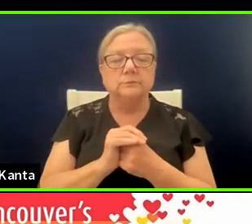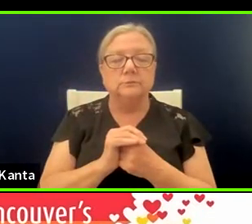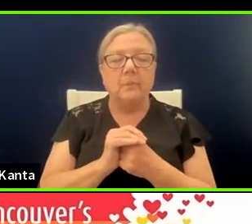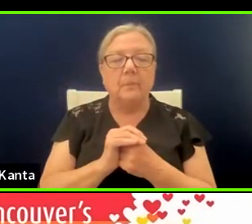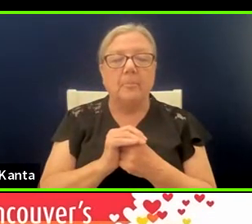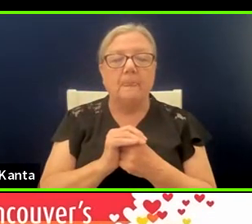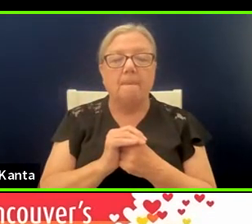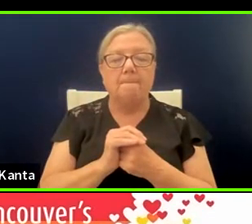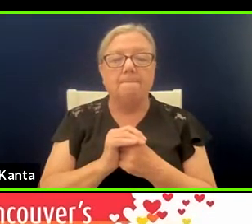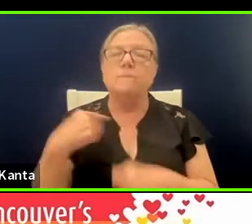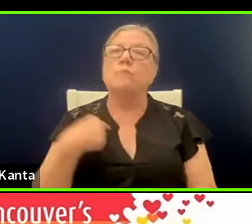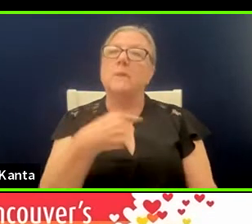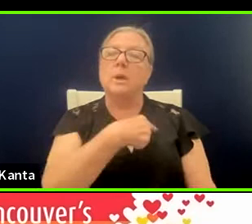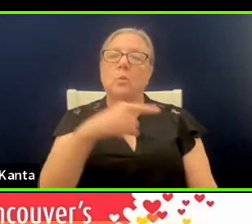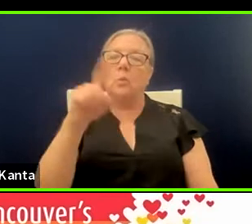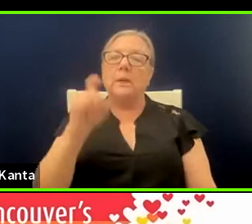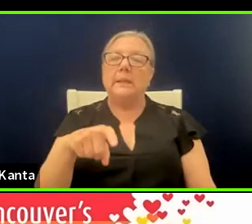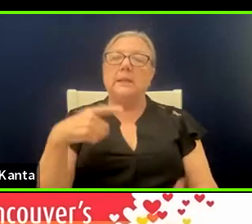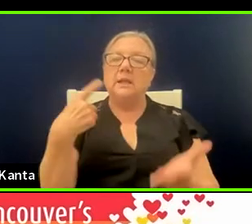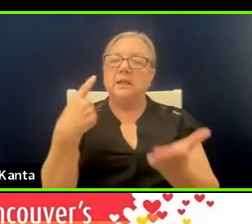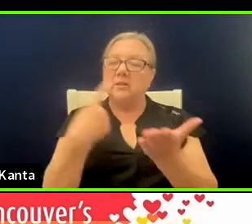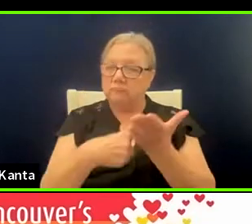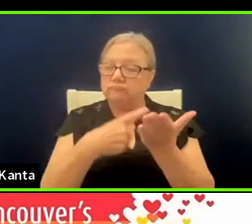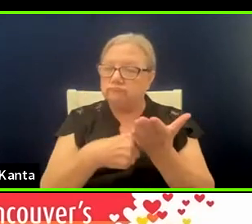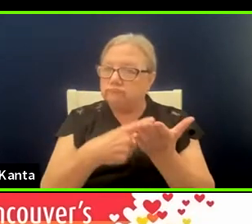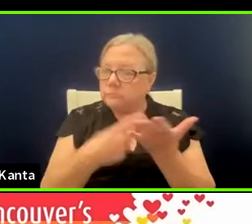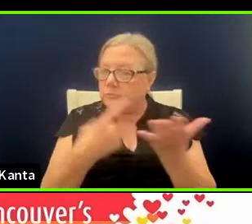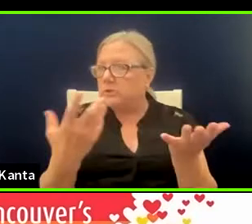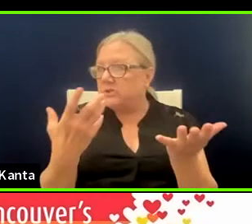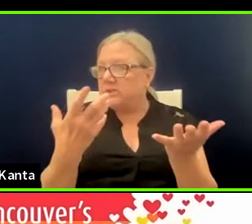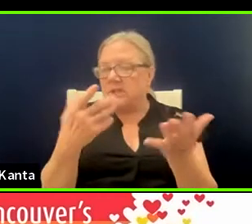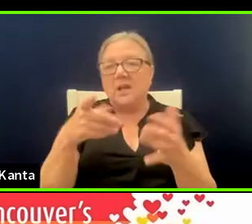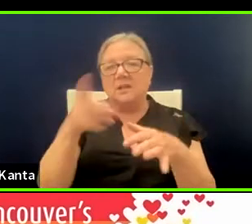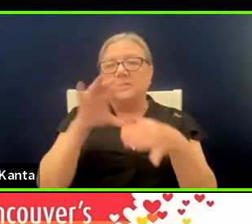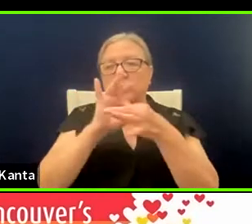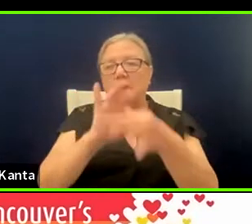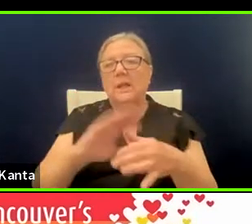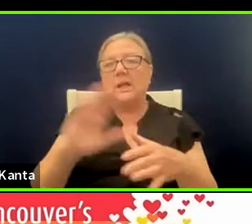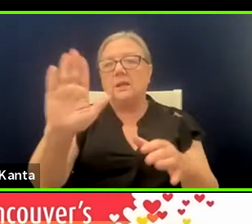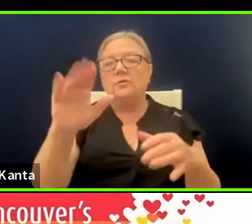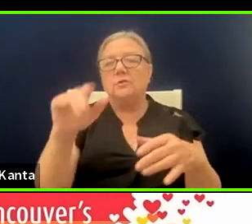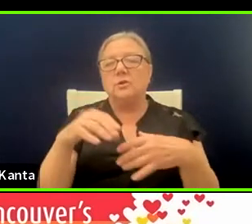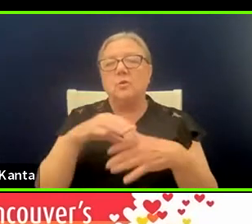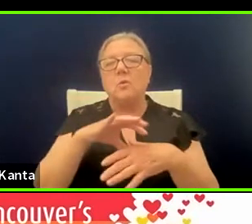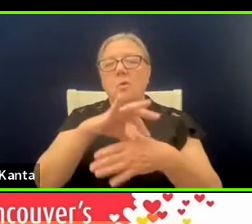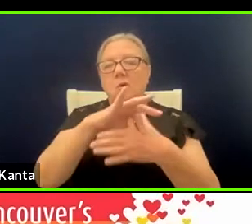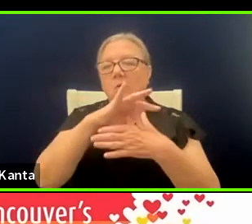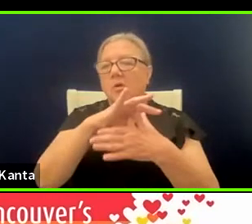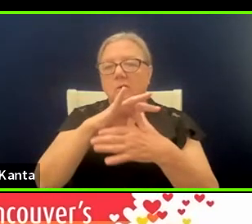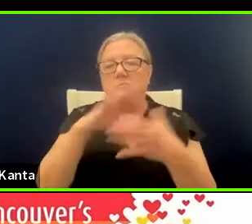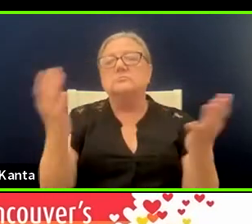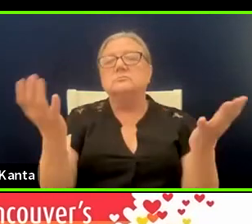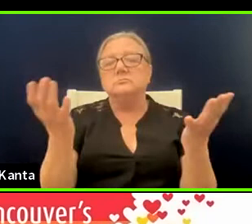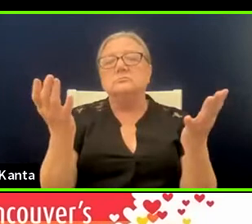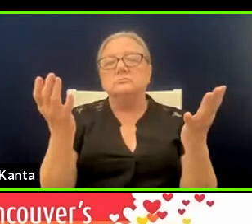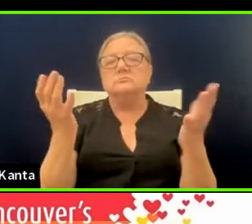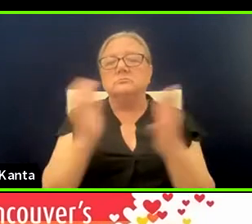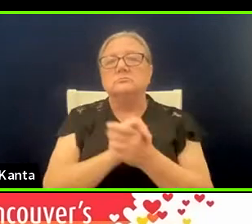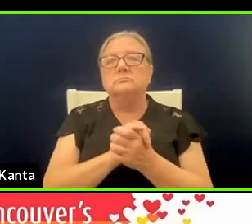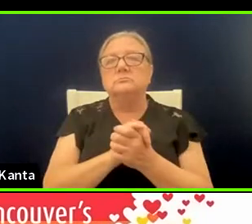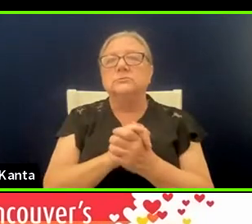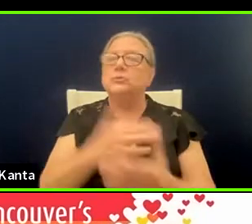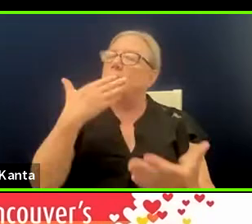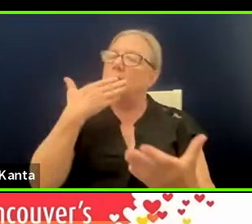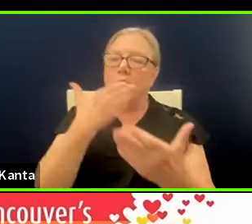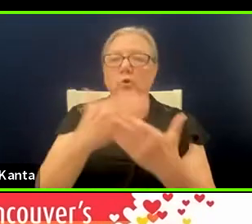conversation, be within the context of that. So that was really a good piece of feedback that we heard, and we'll